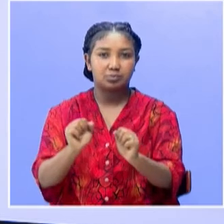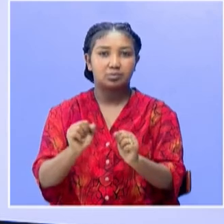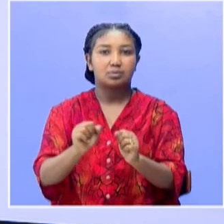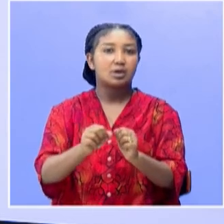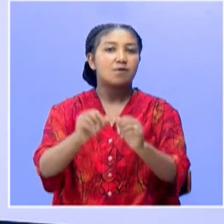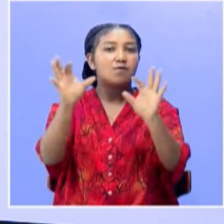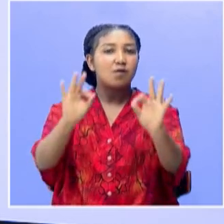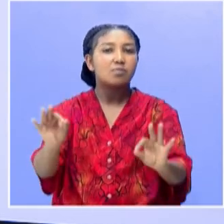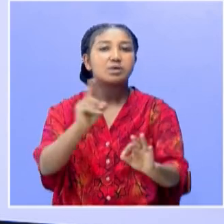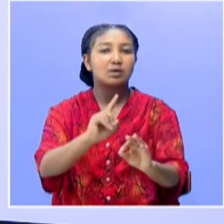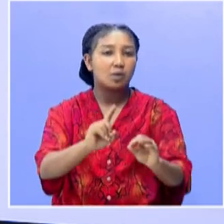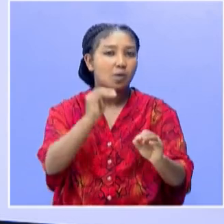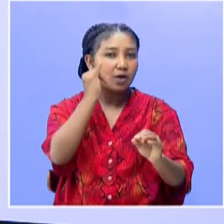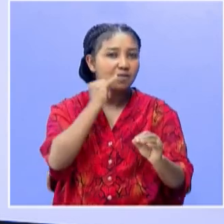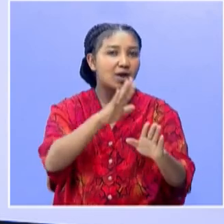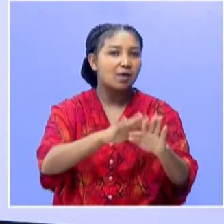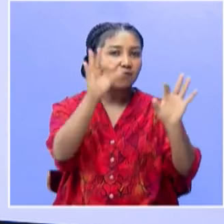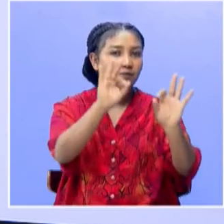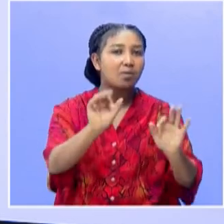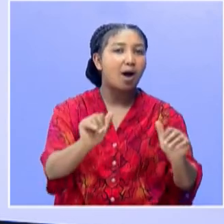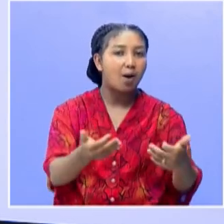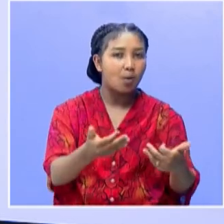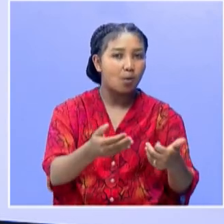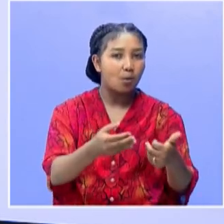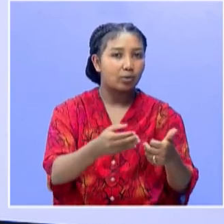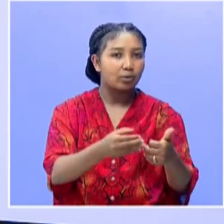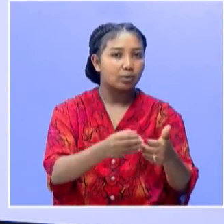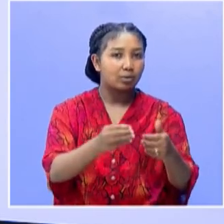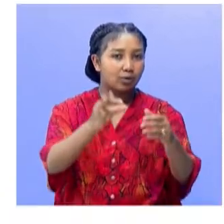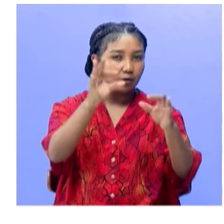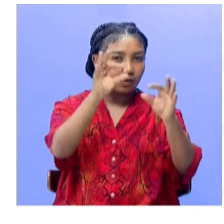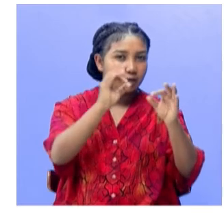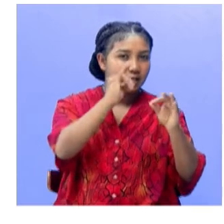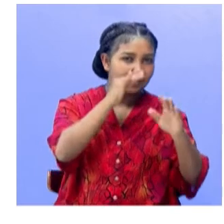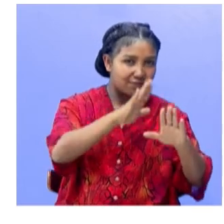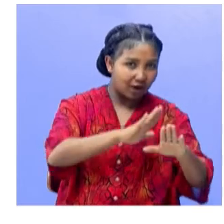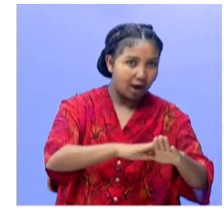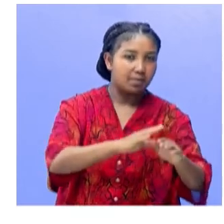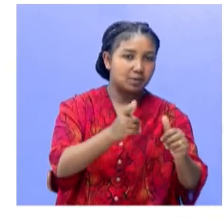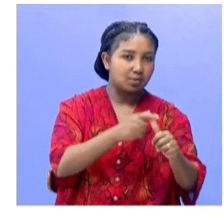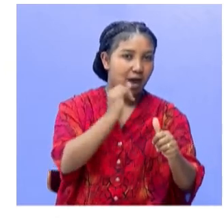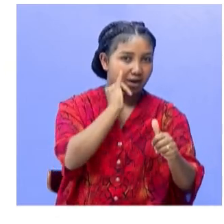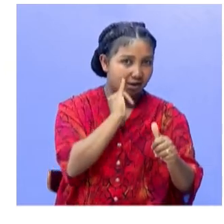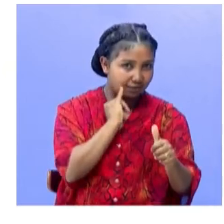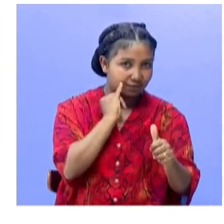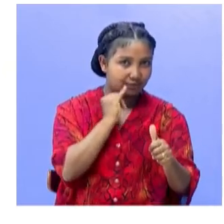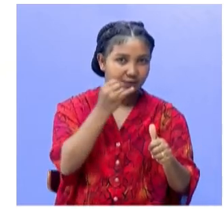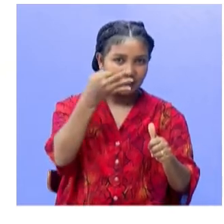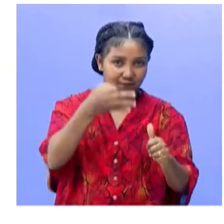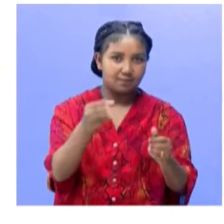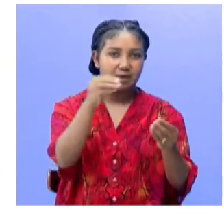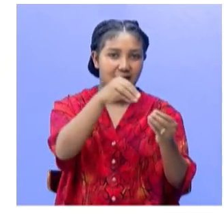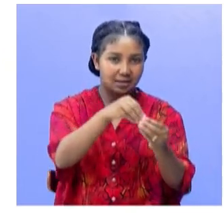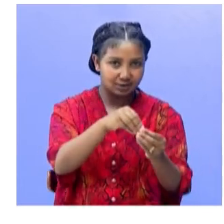was the form of the if clause? Yeah? Say it with me. We have if, right?